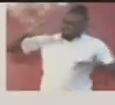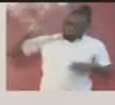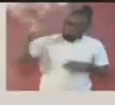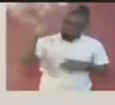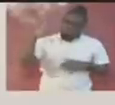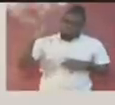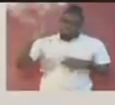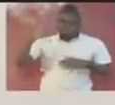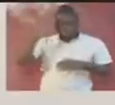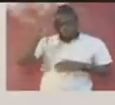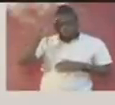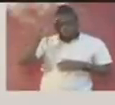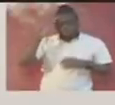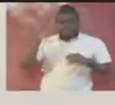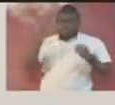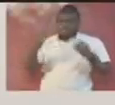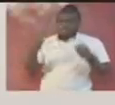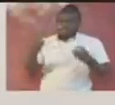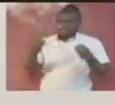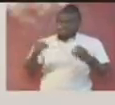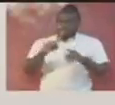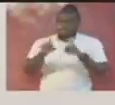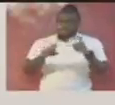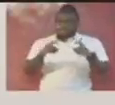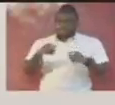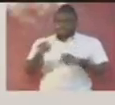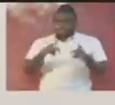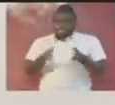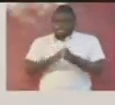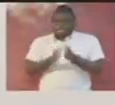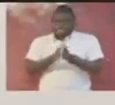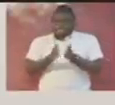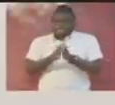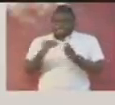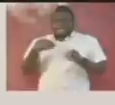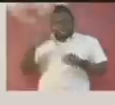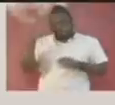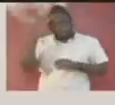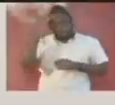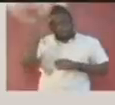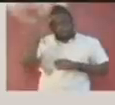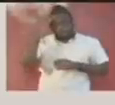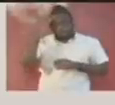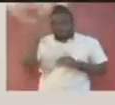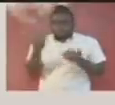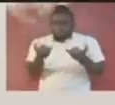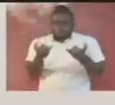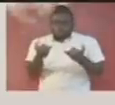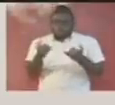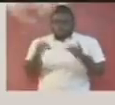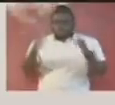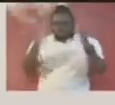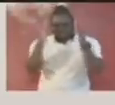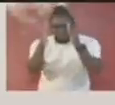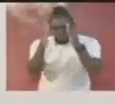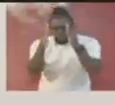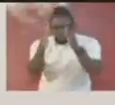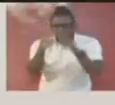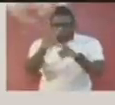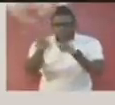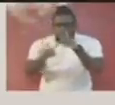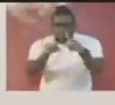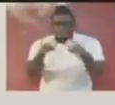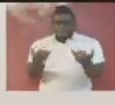the public domain. So thank you very much. We go now to the question and answer segment of this morning's media conference.